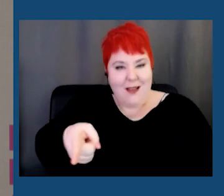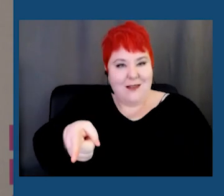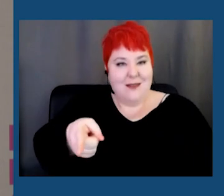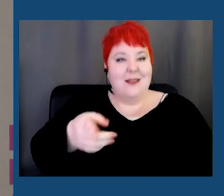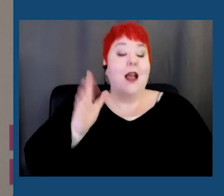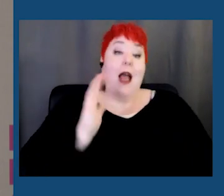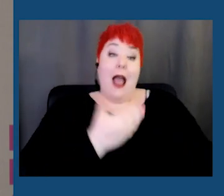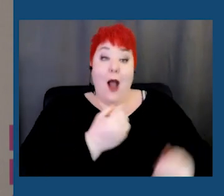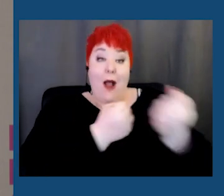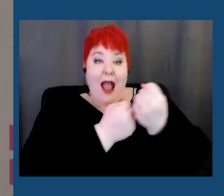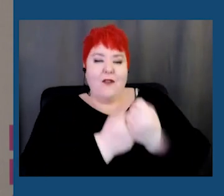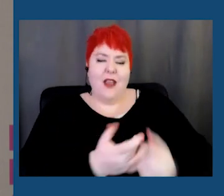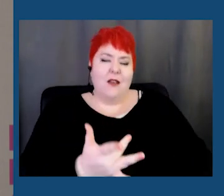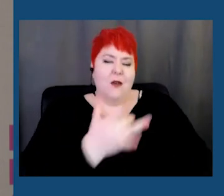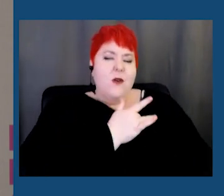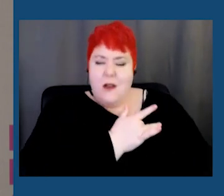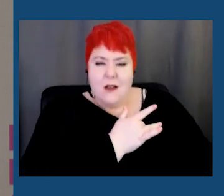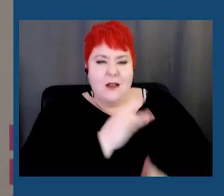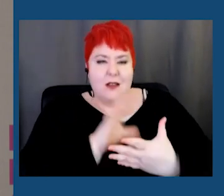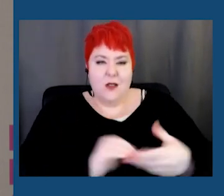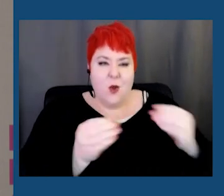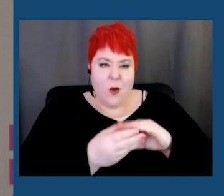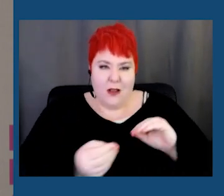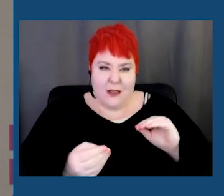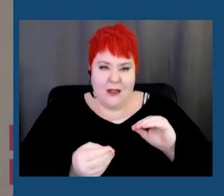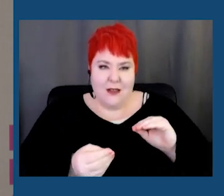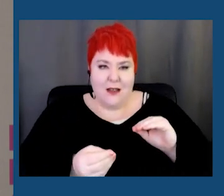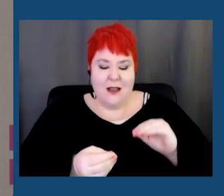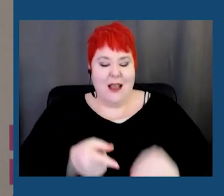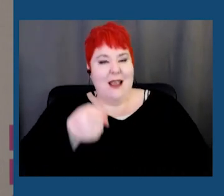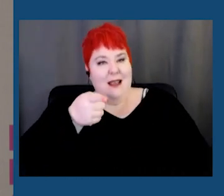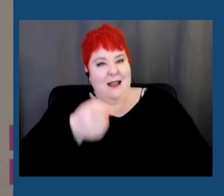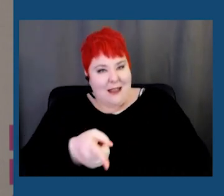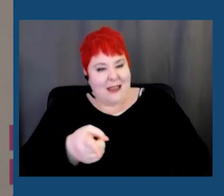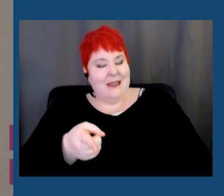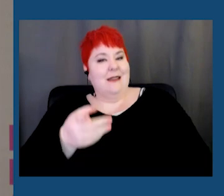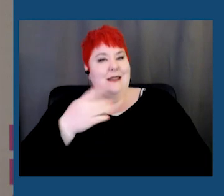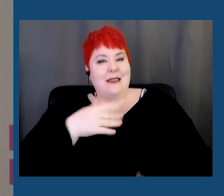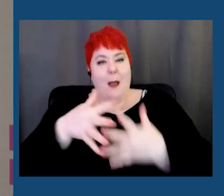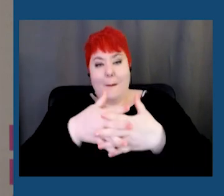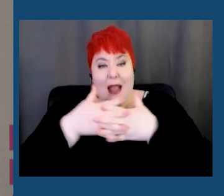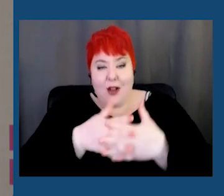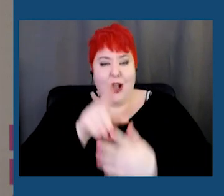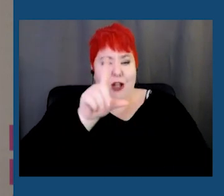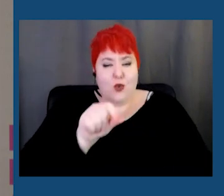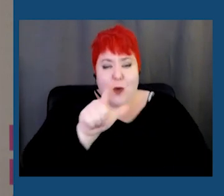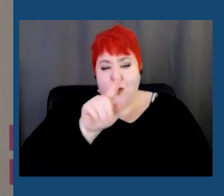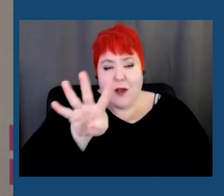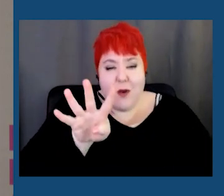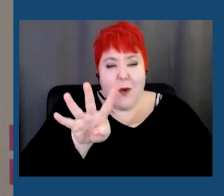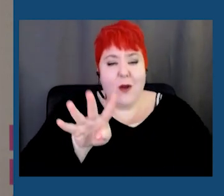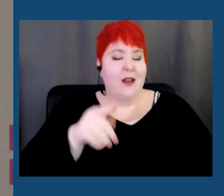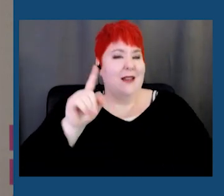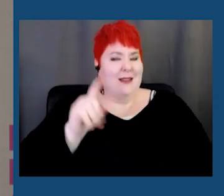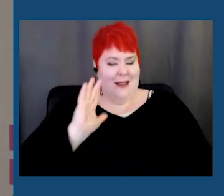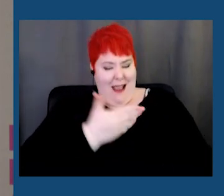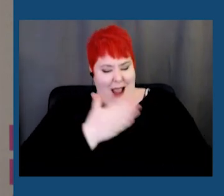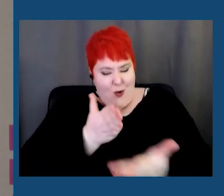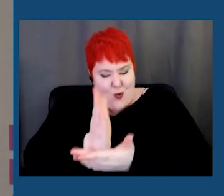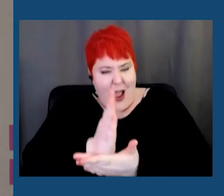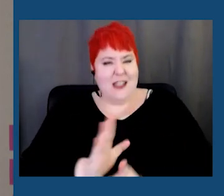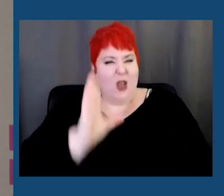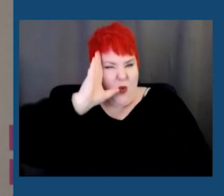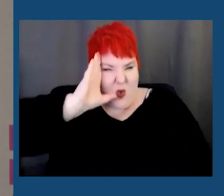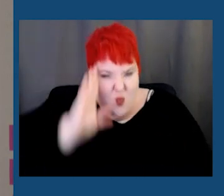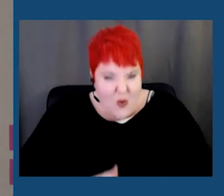a heartbreaking story. This is America in 2024. We have these rights, and we're going to take them back, starting